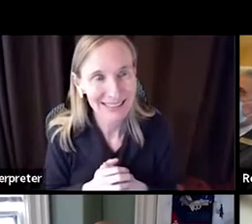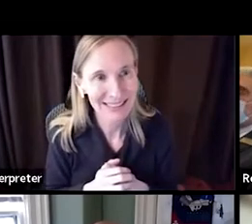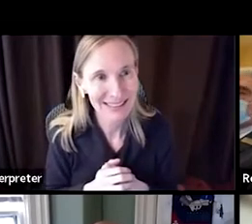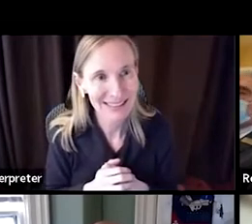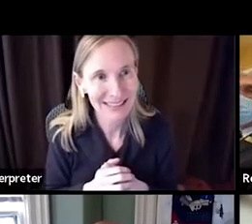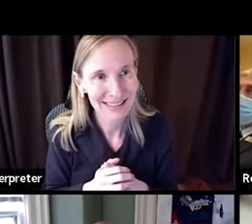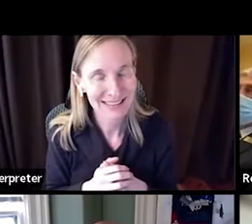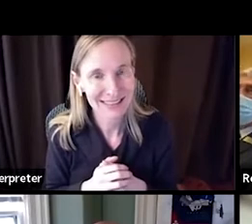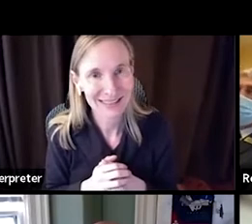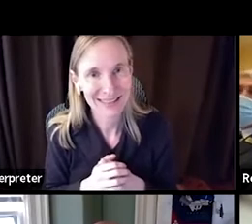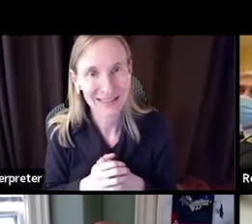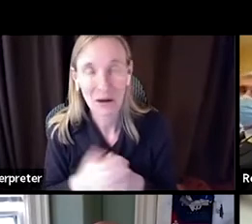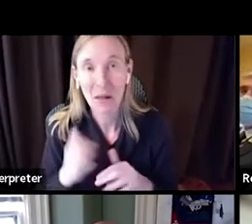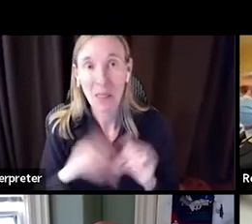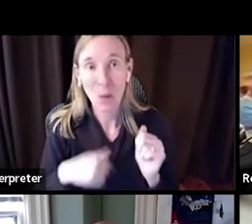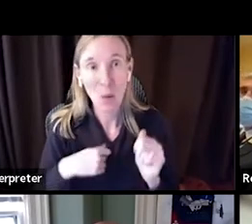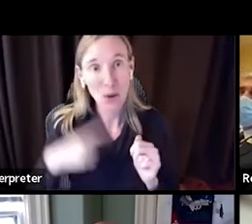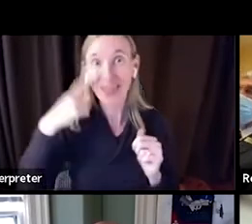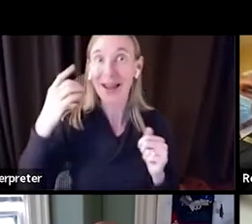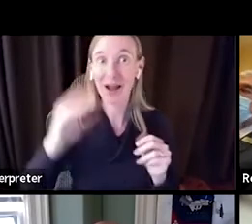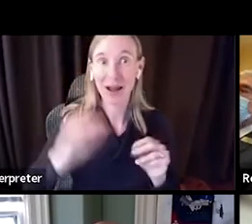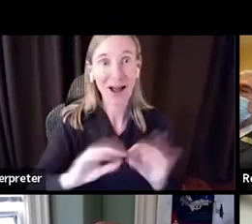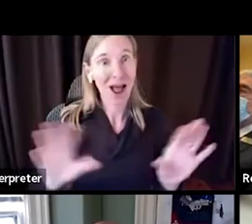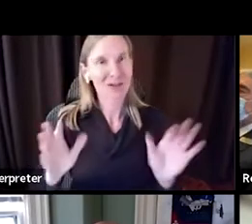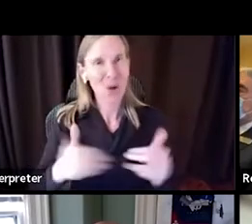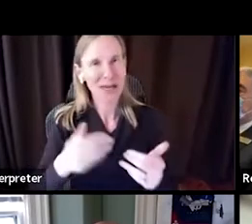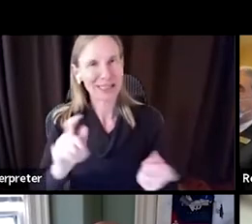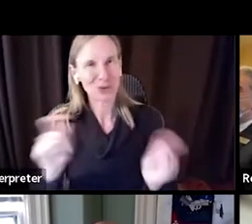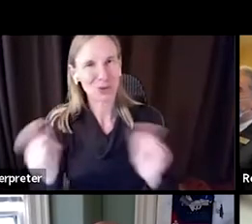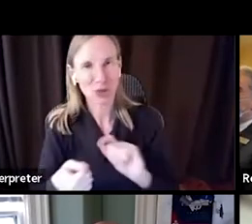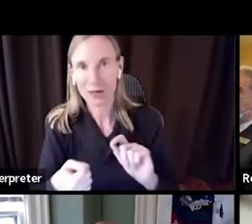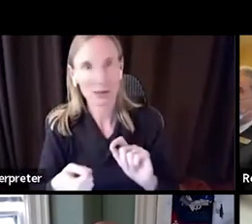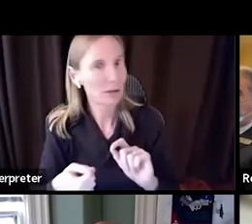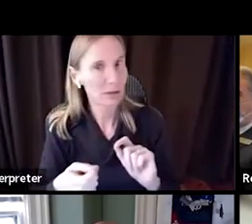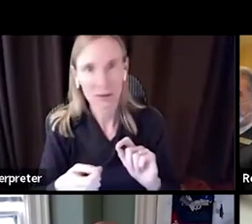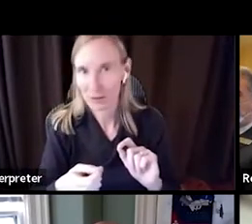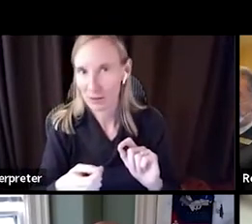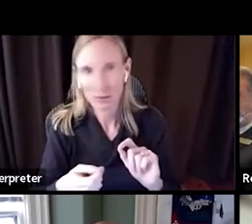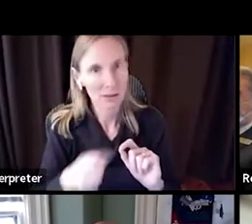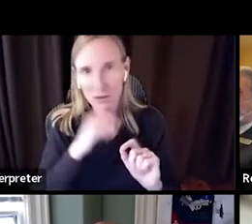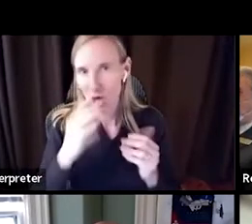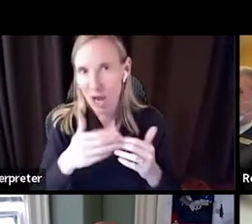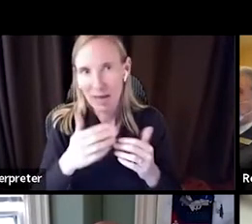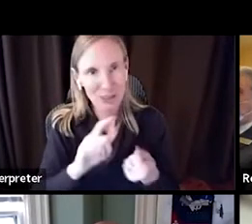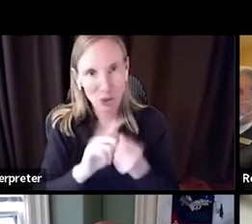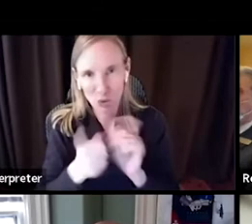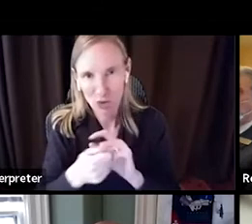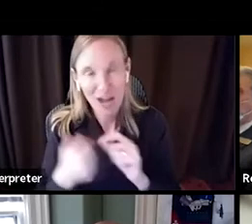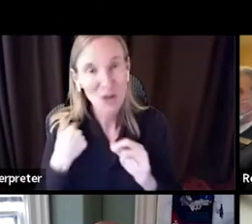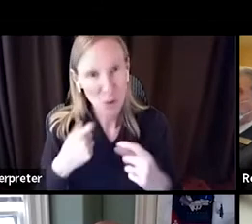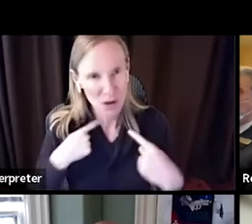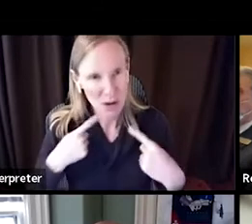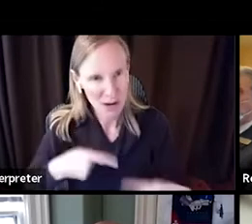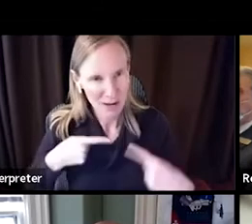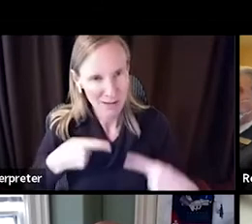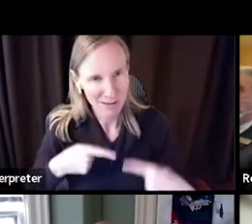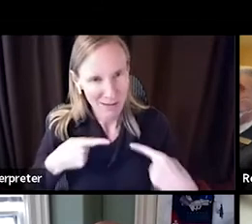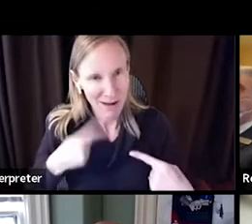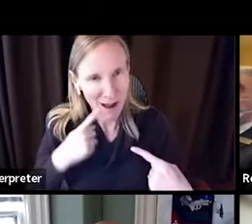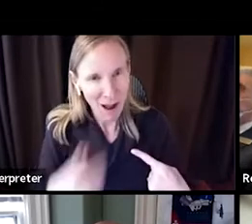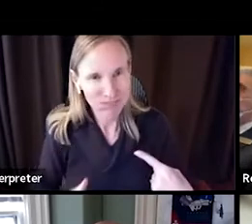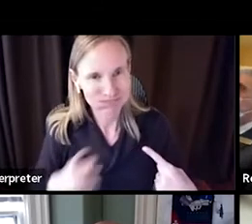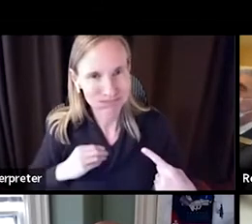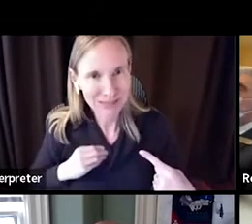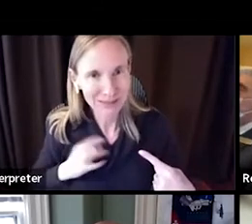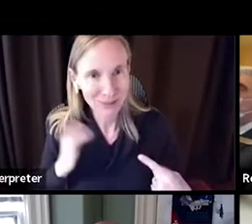framework than is necessarily obvious at the outset. And some of us have had to come to terms with that as we sit on this healthcare